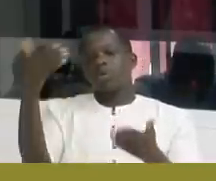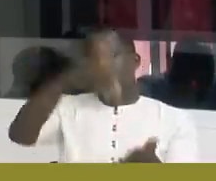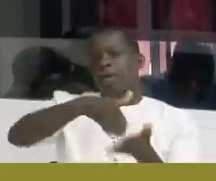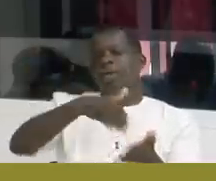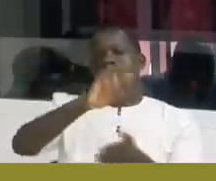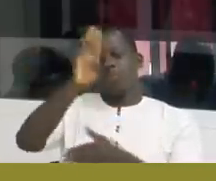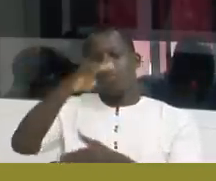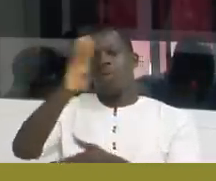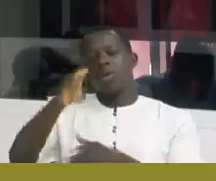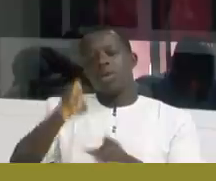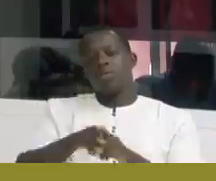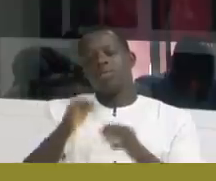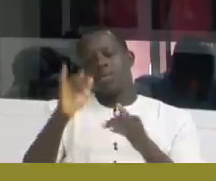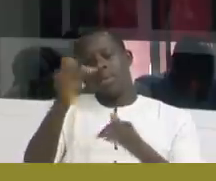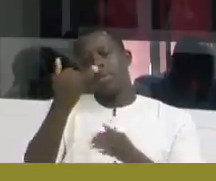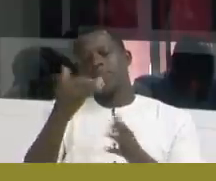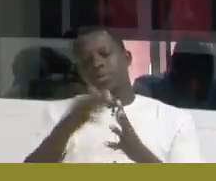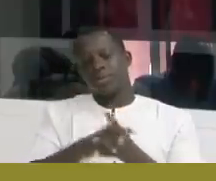gladly,